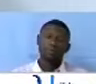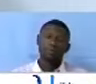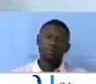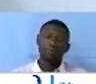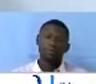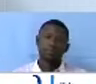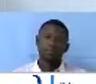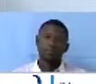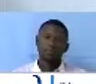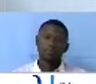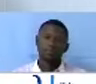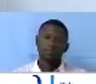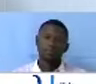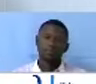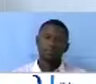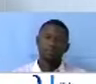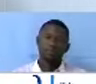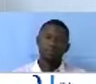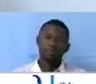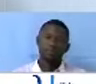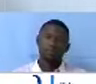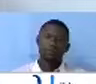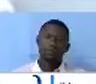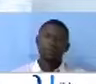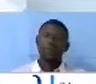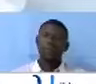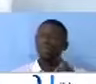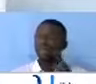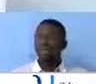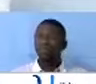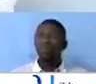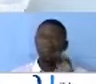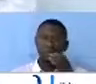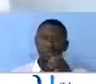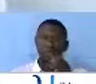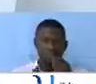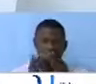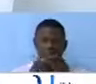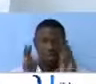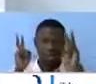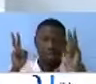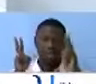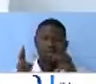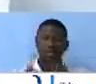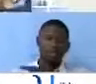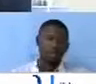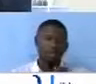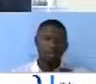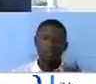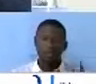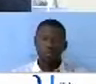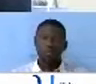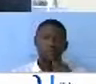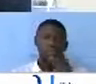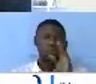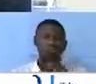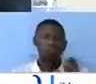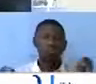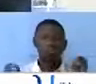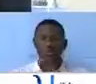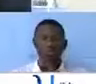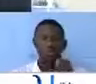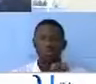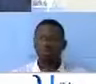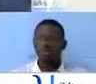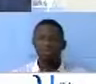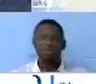is normal. But the atmosphere was. You could tell him that here are these people who committed no crime and did not